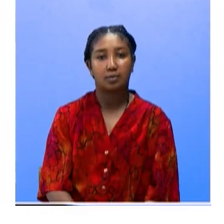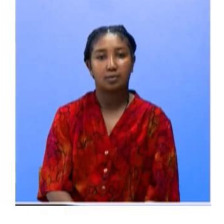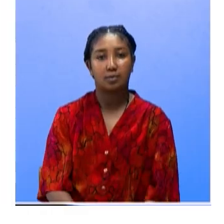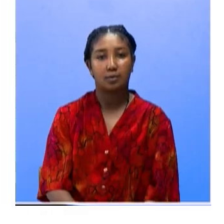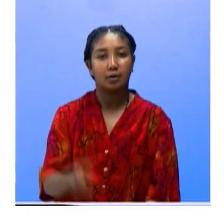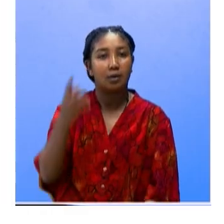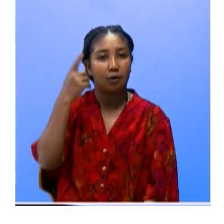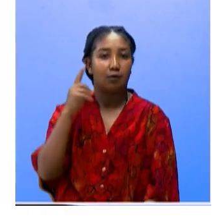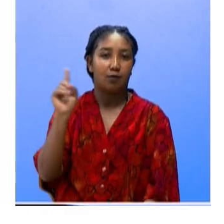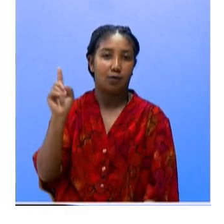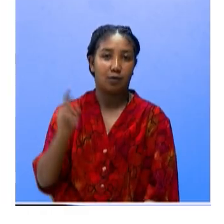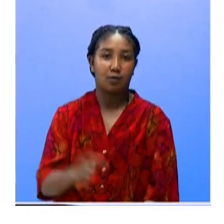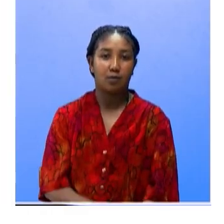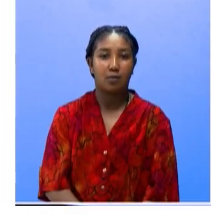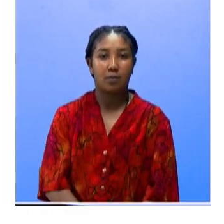for